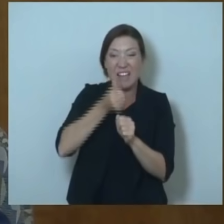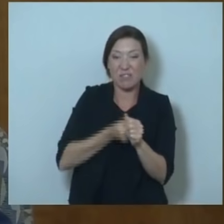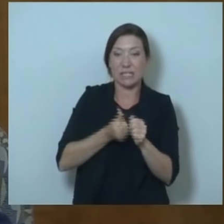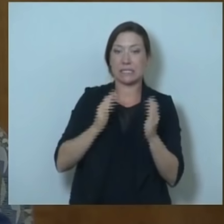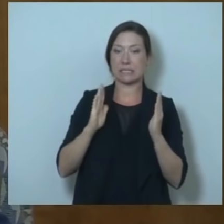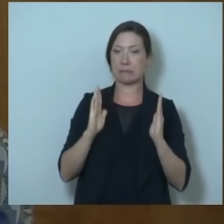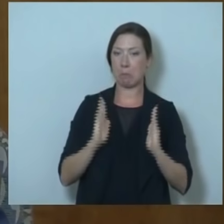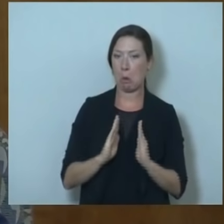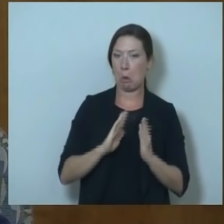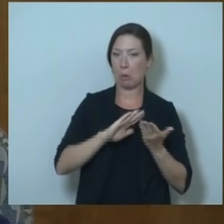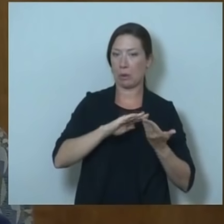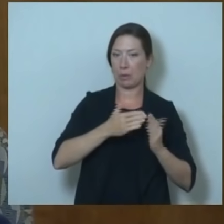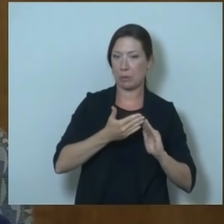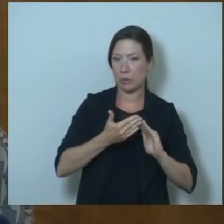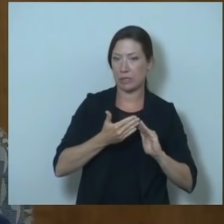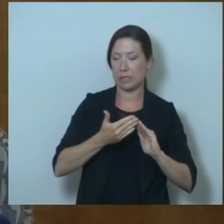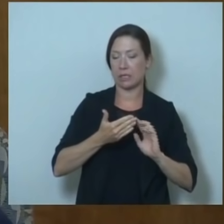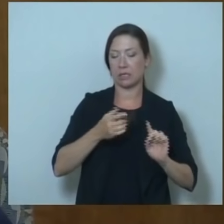community